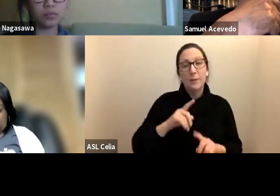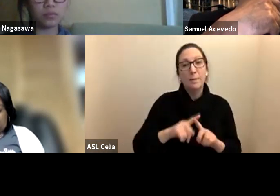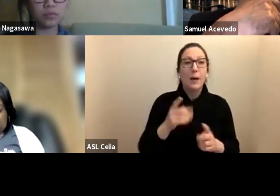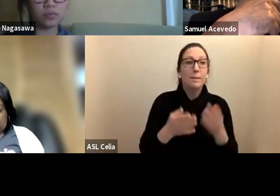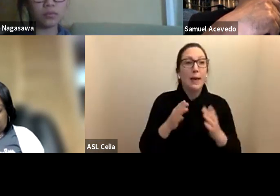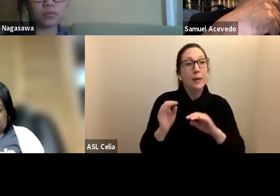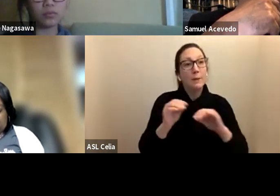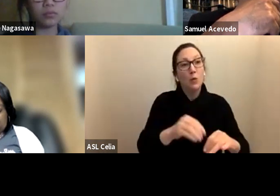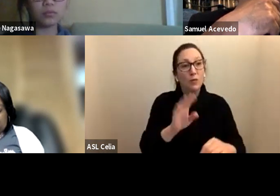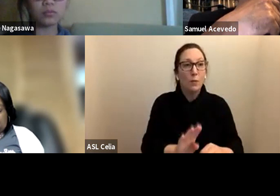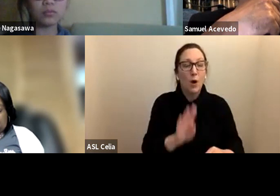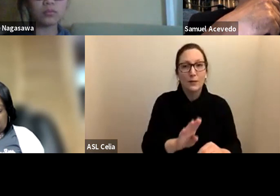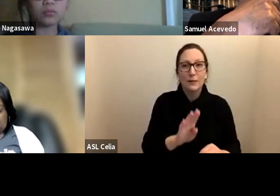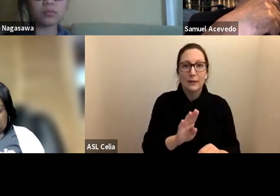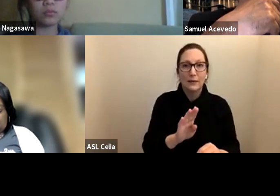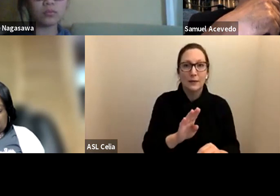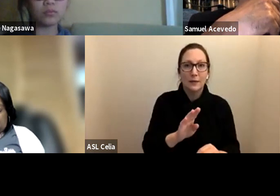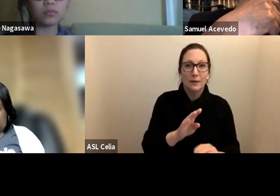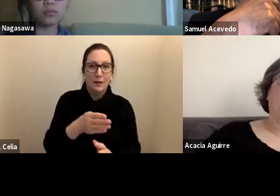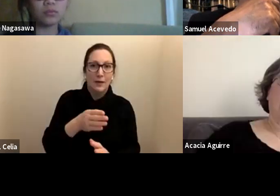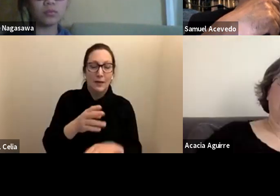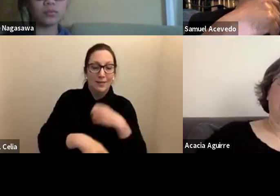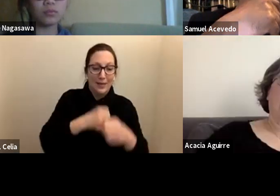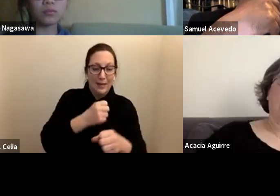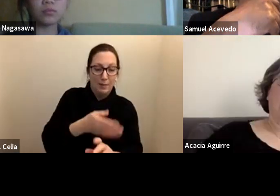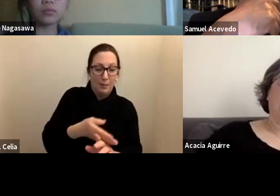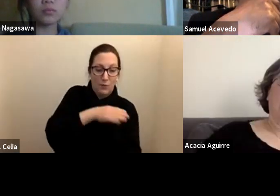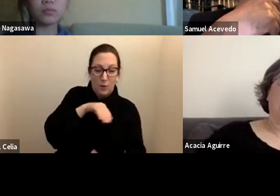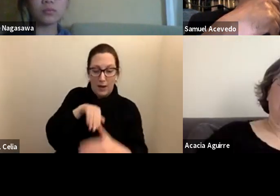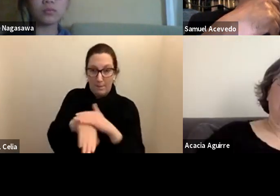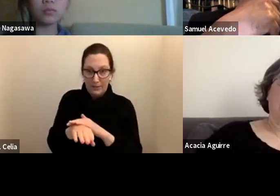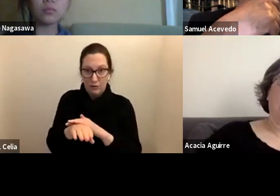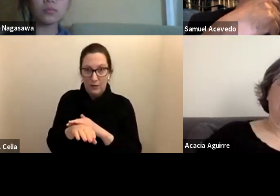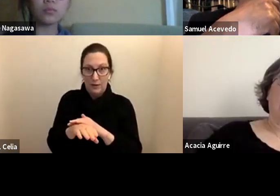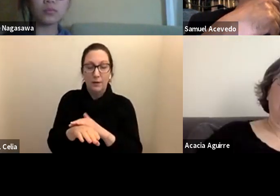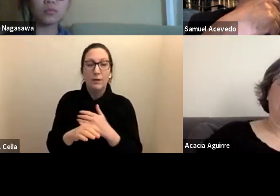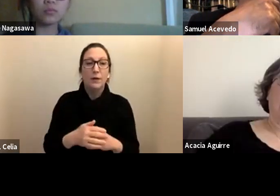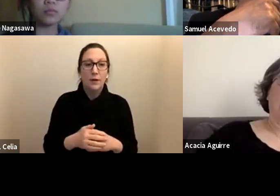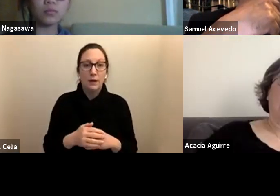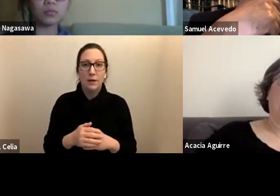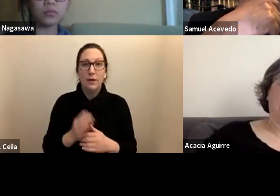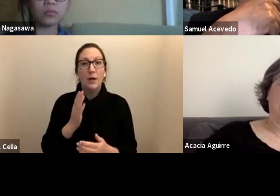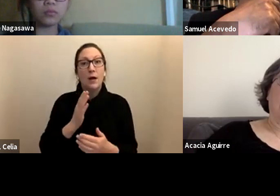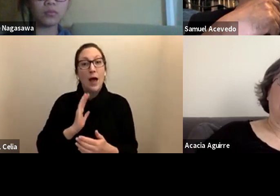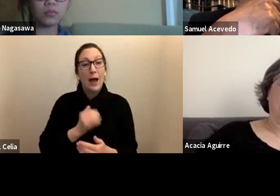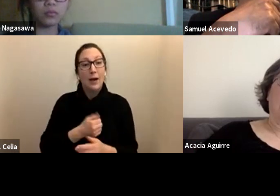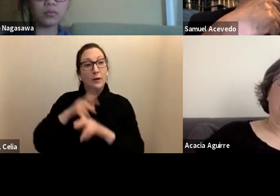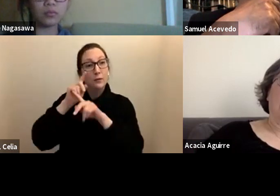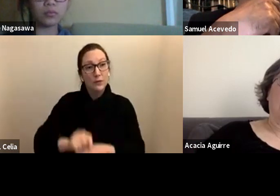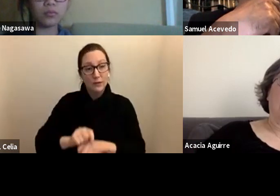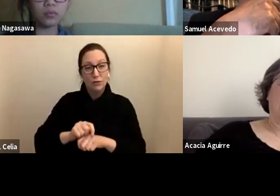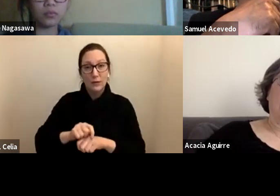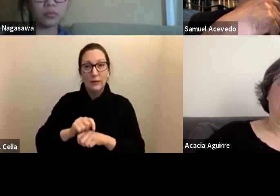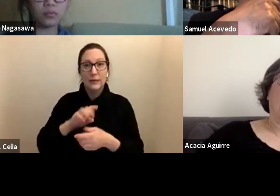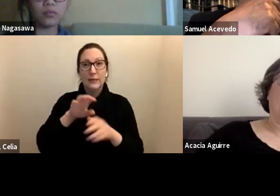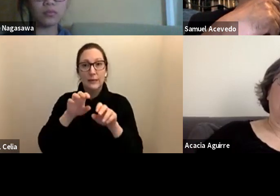you begin the year before you admit. And part of our traditional admission system involves that 5th